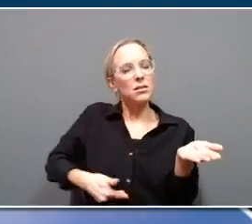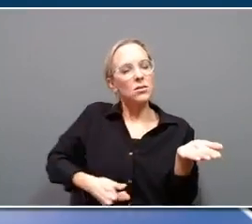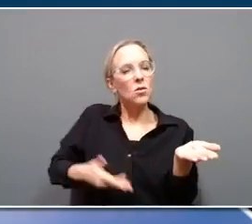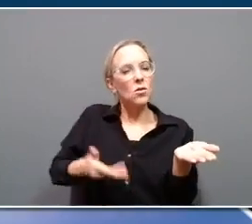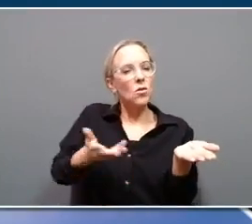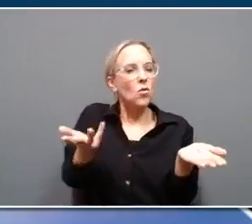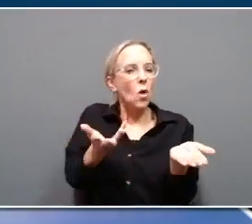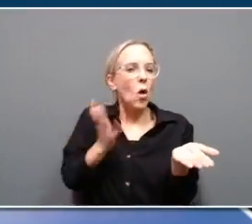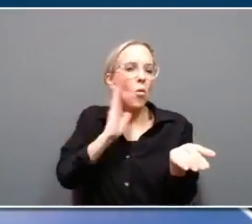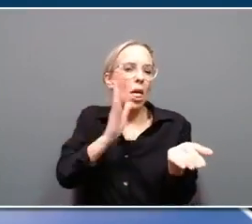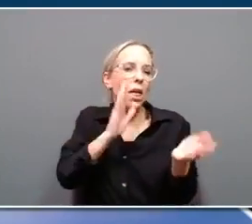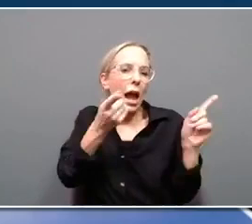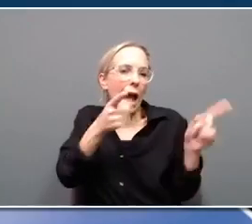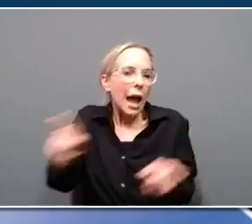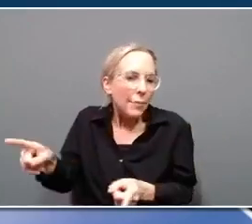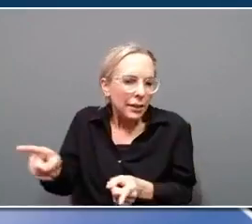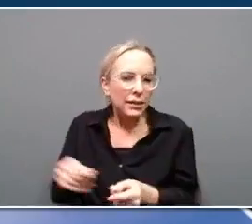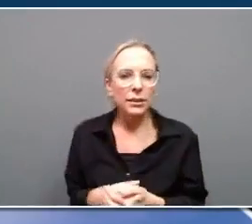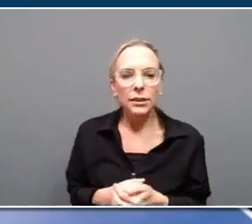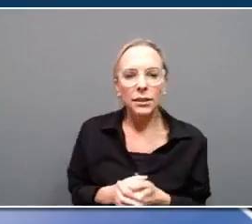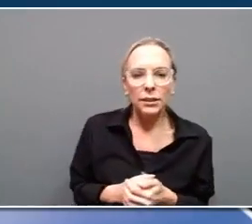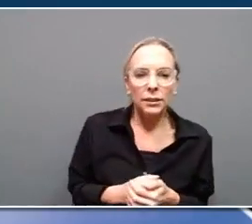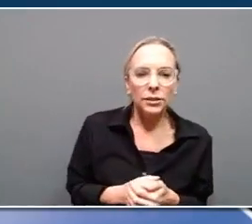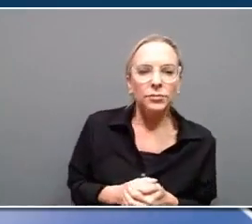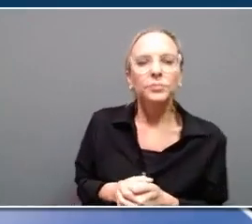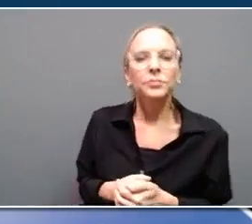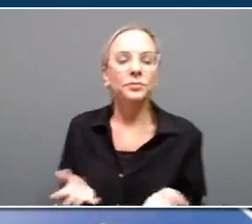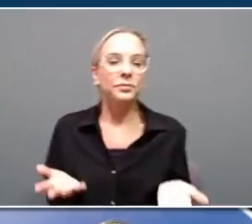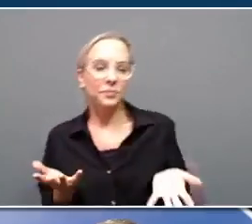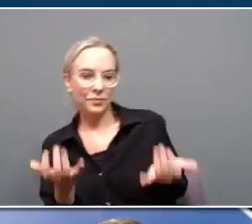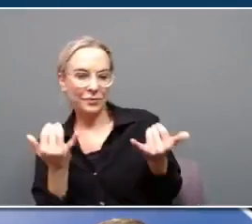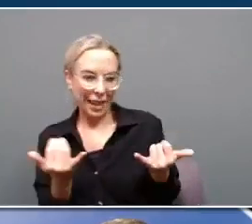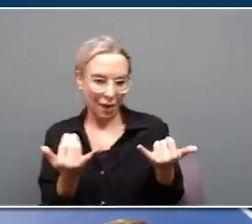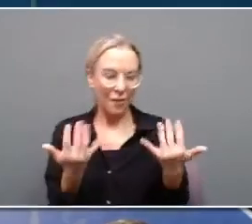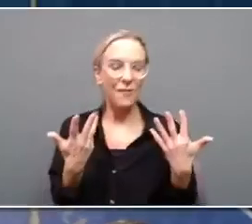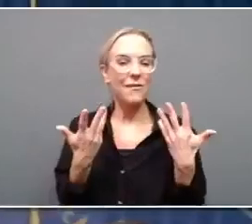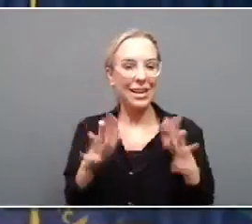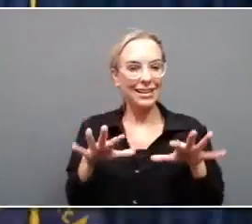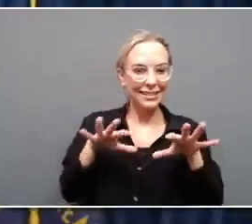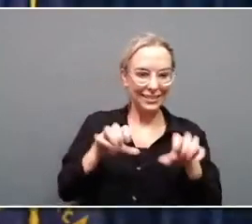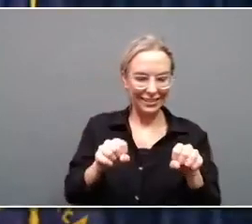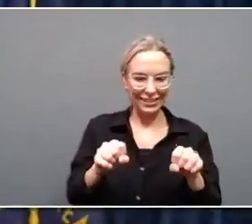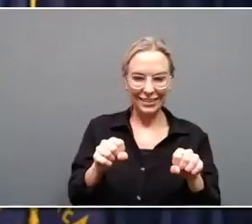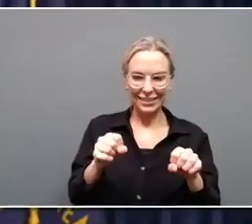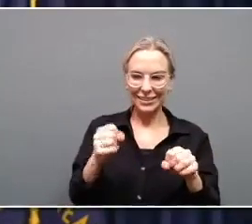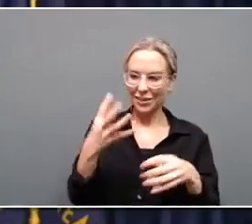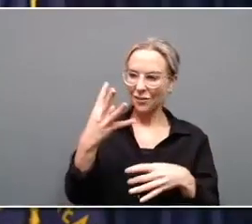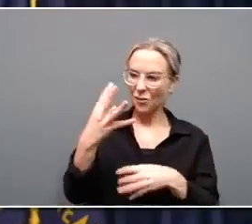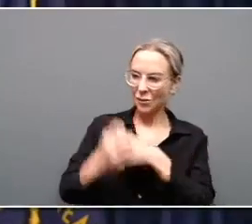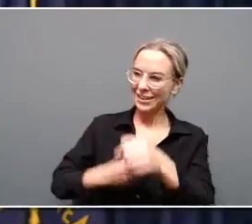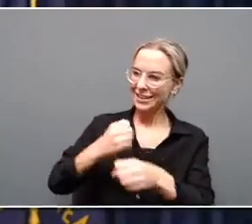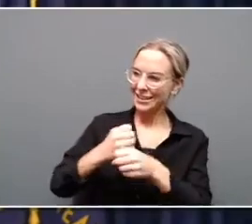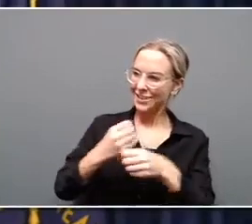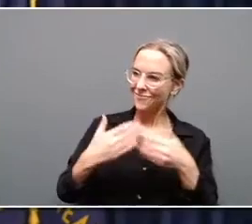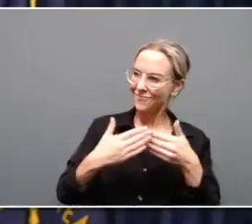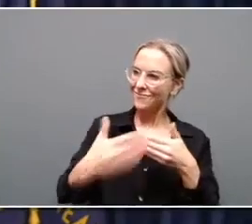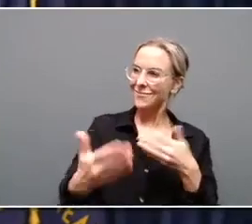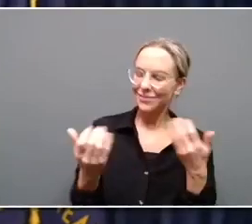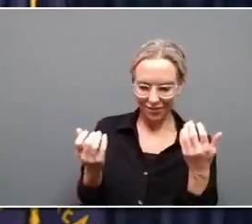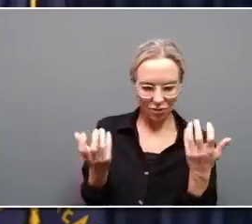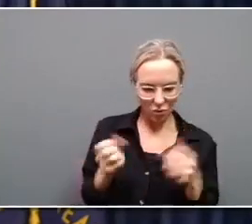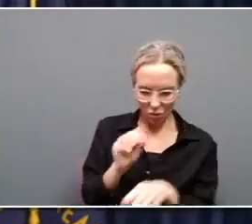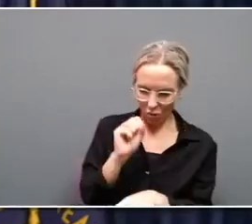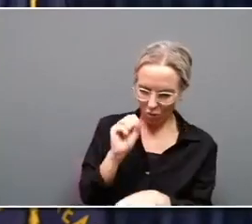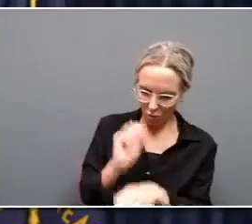what is to come. Now that we just secured 4 more years to be able to work hard for the people of Kentucky